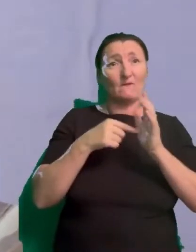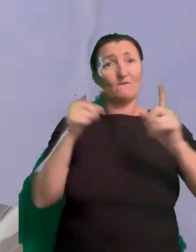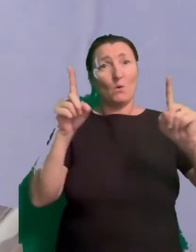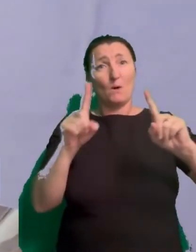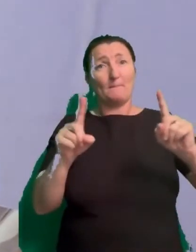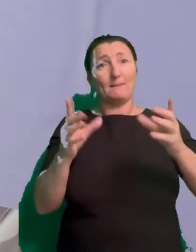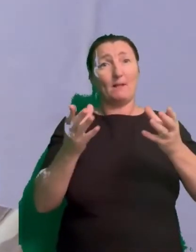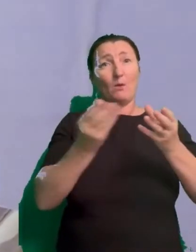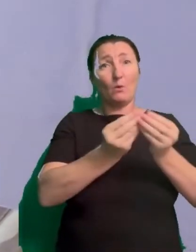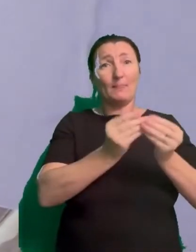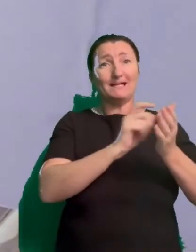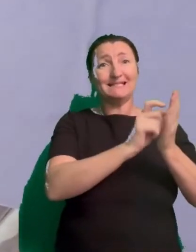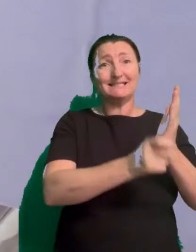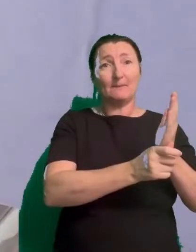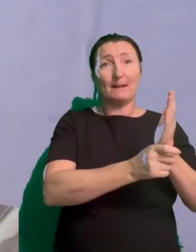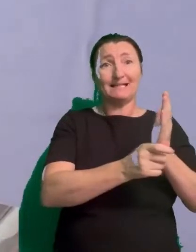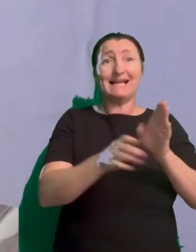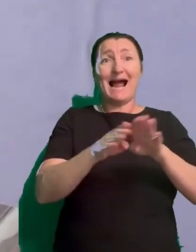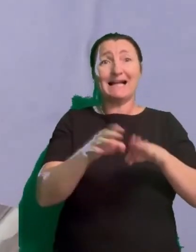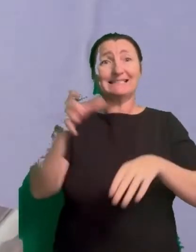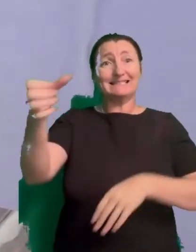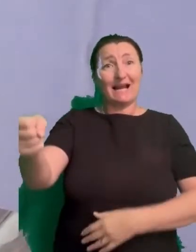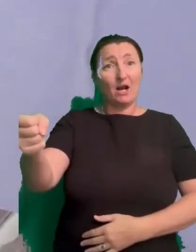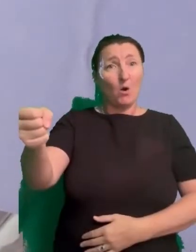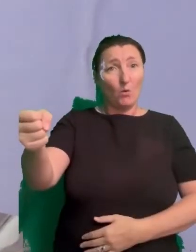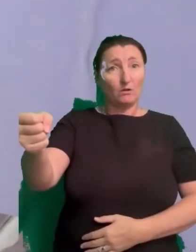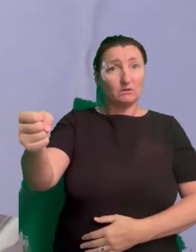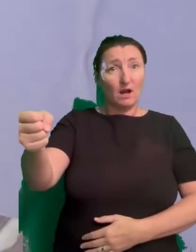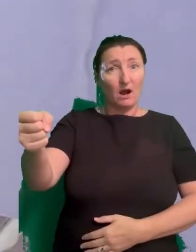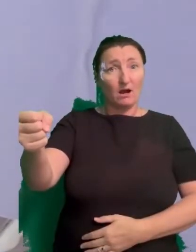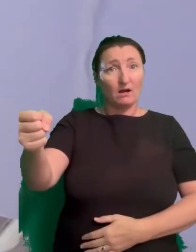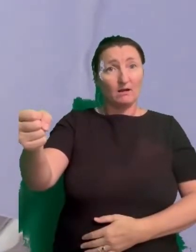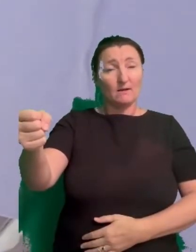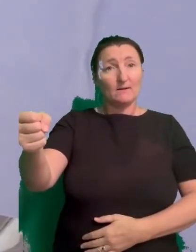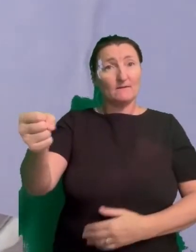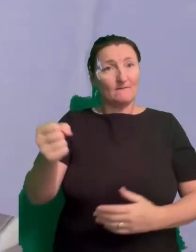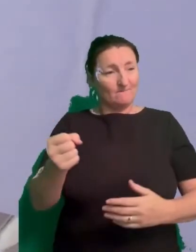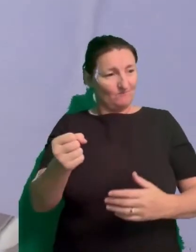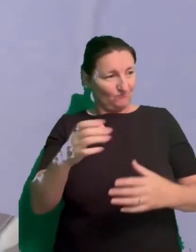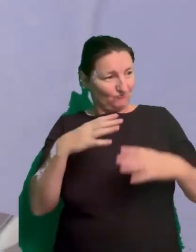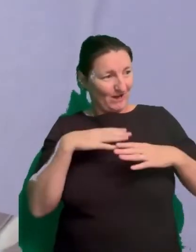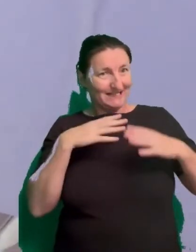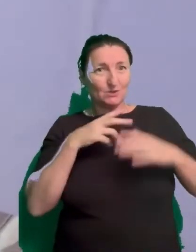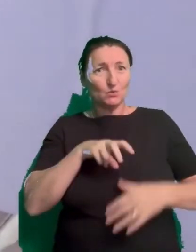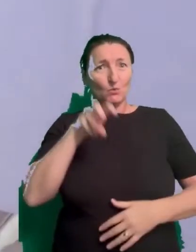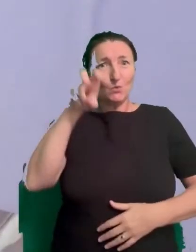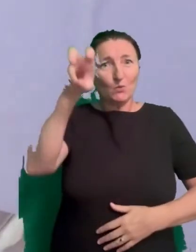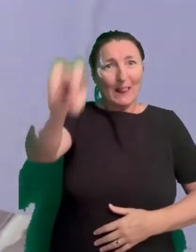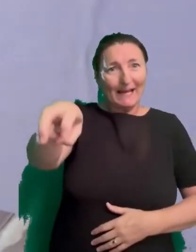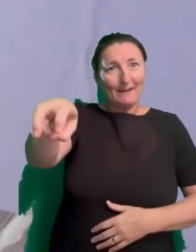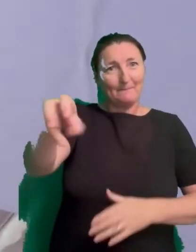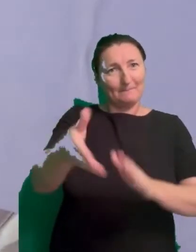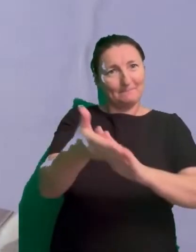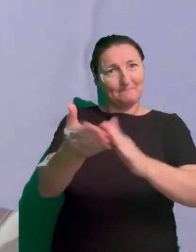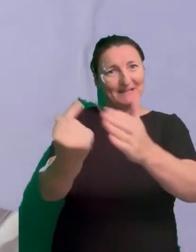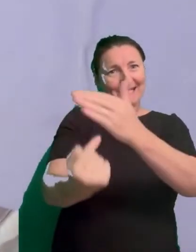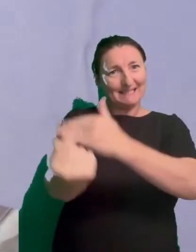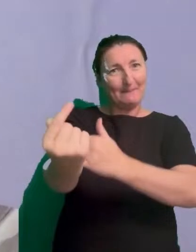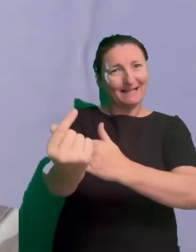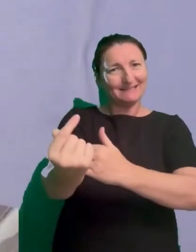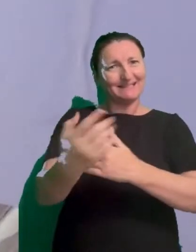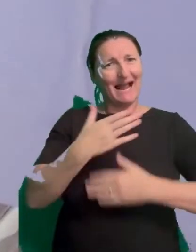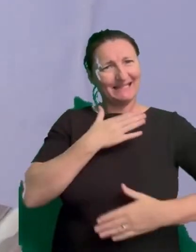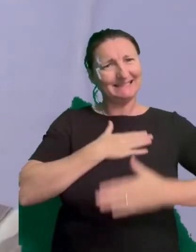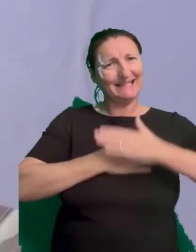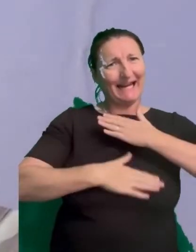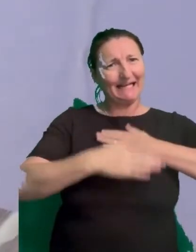stakeholders to take a leap towards independence and dignity. In that way, I can tell